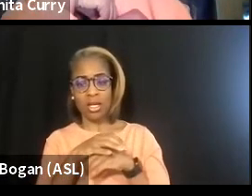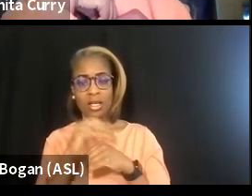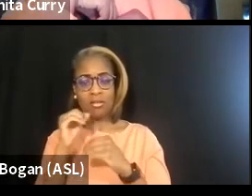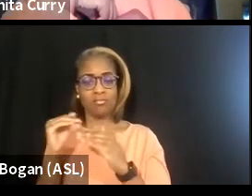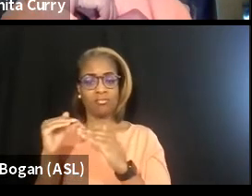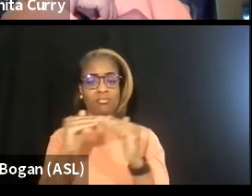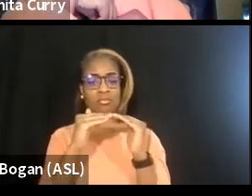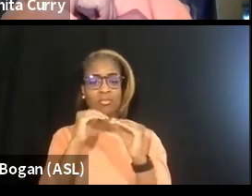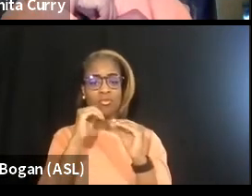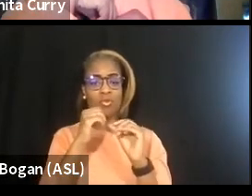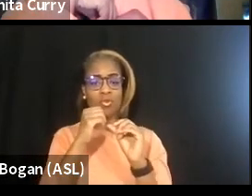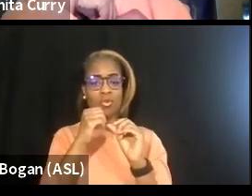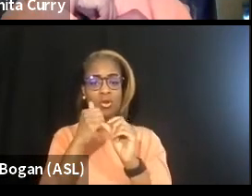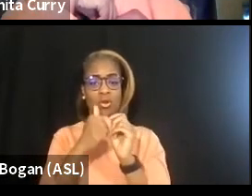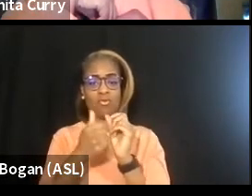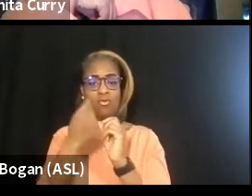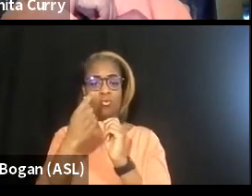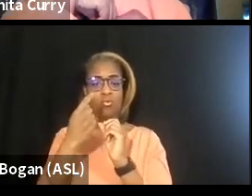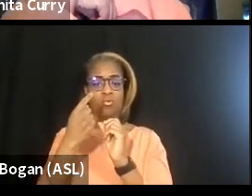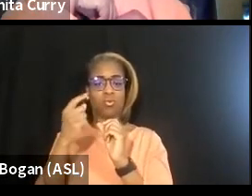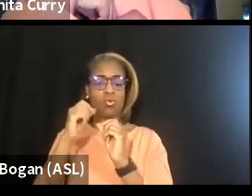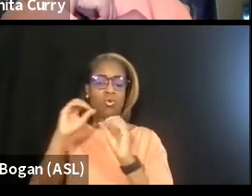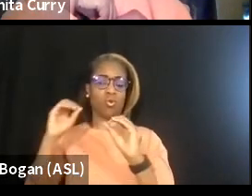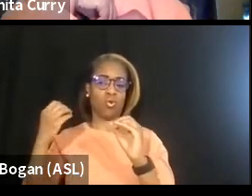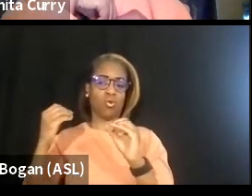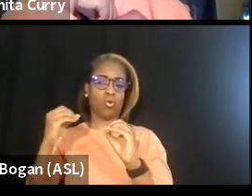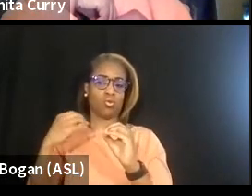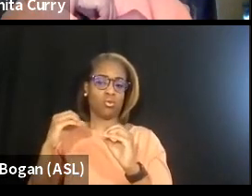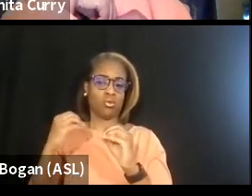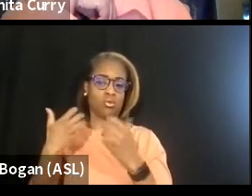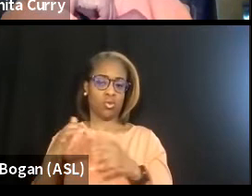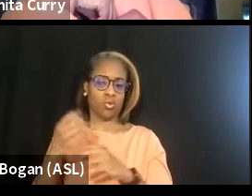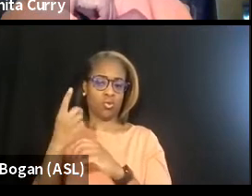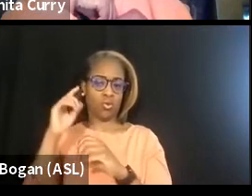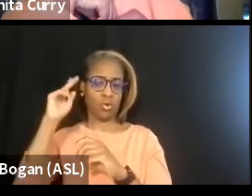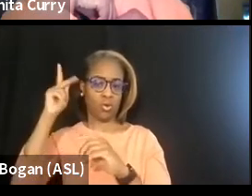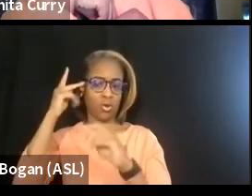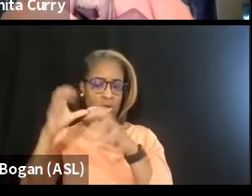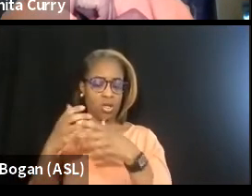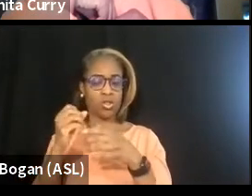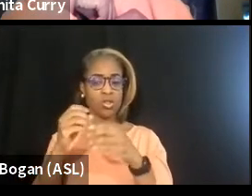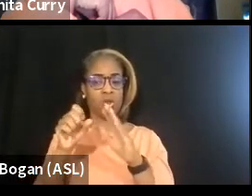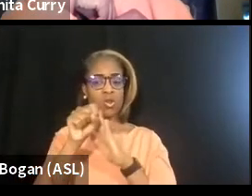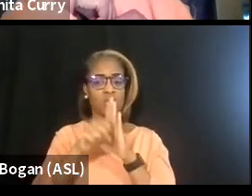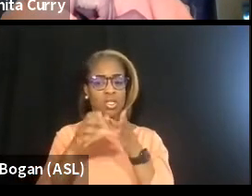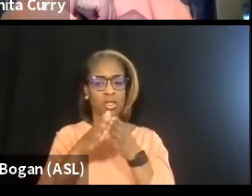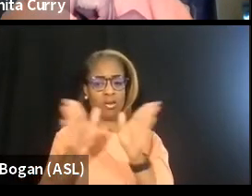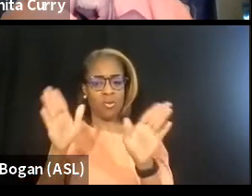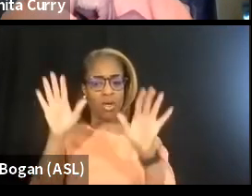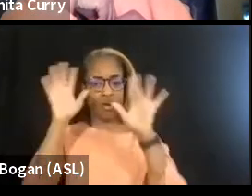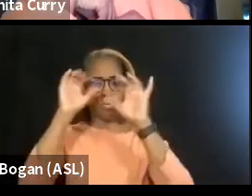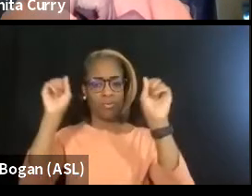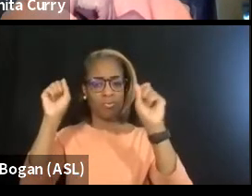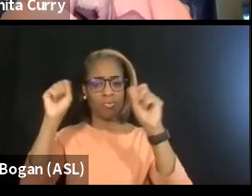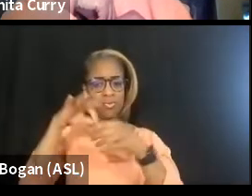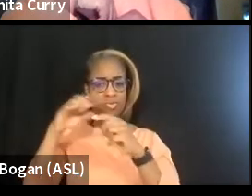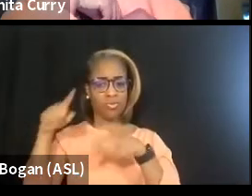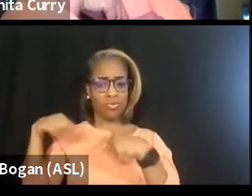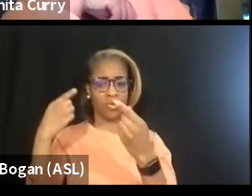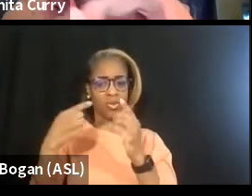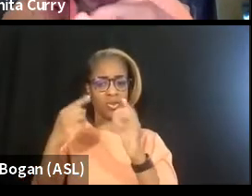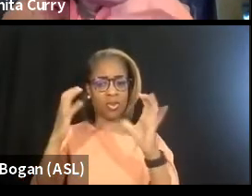favoring one party in representation. Following the list of results of statewide presidential or Senate elections since 2012 to compare them to the